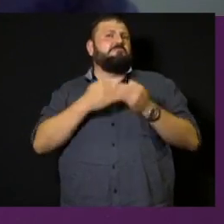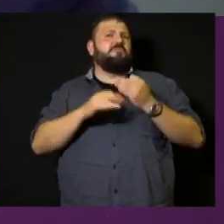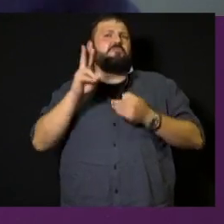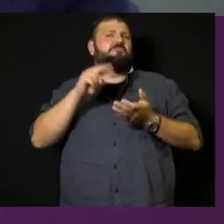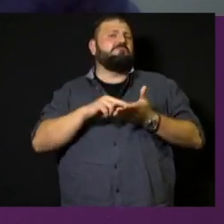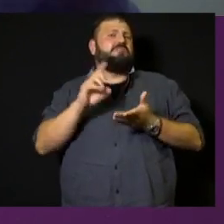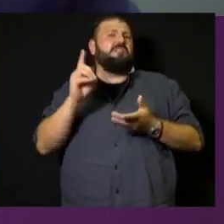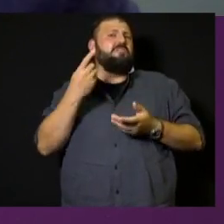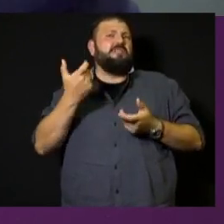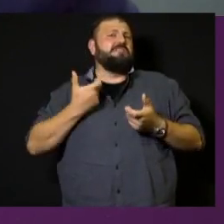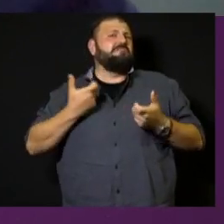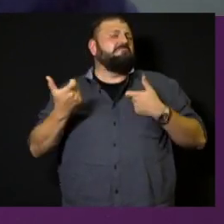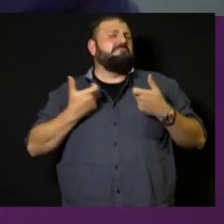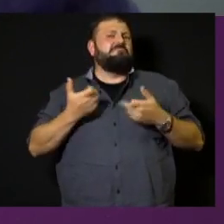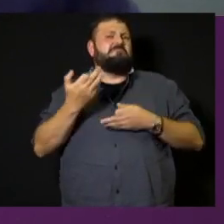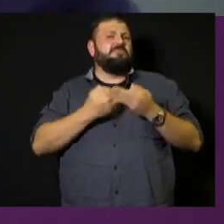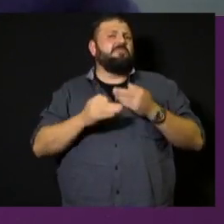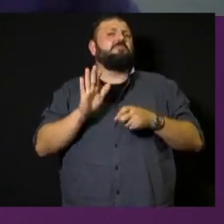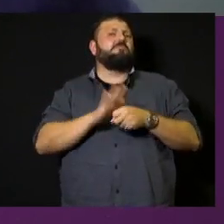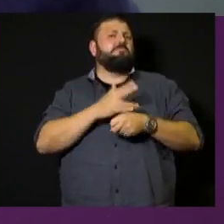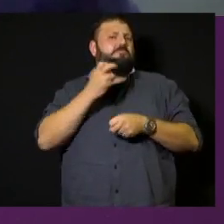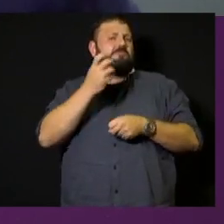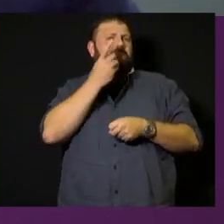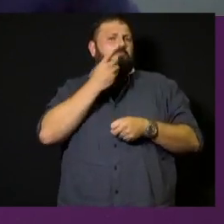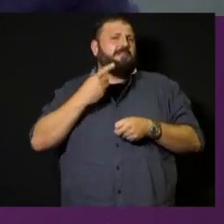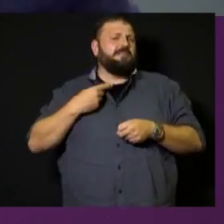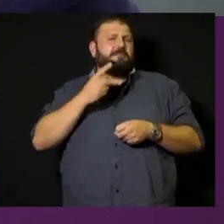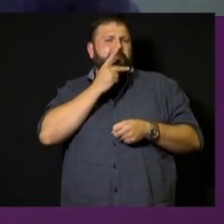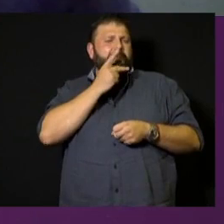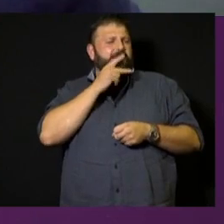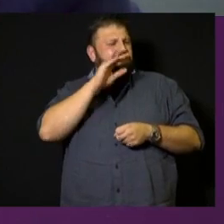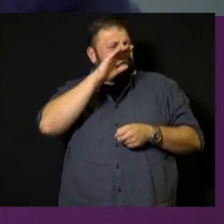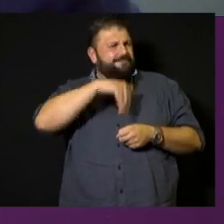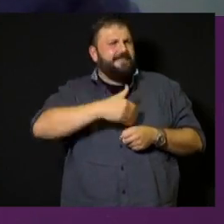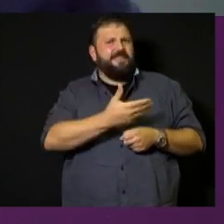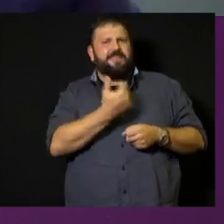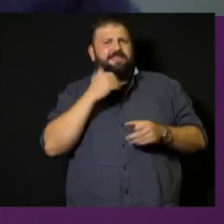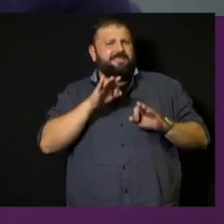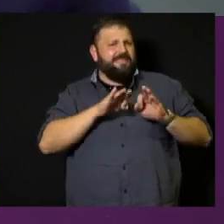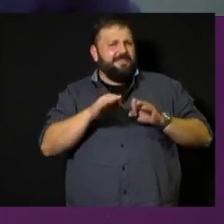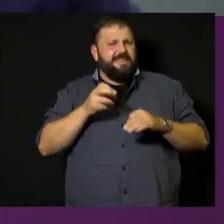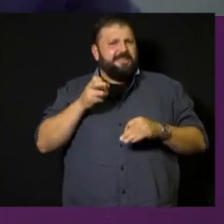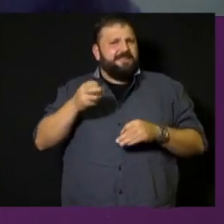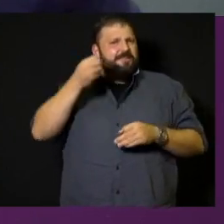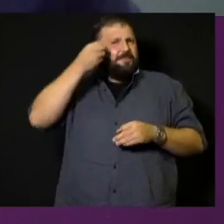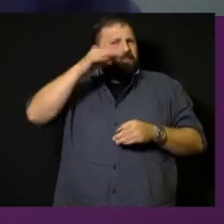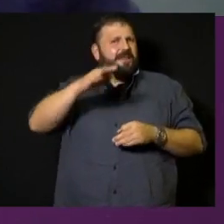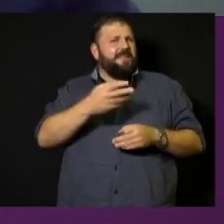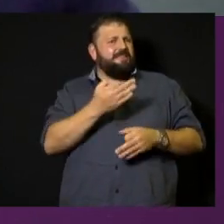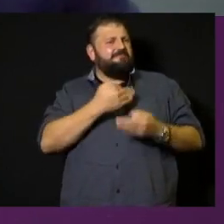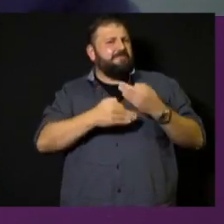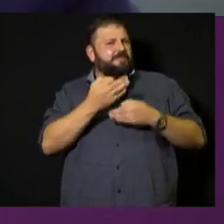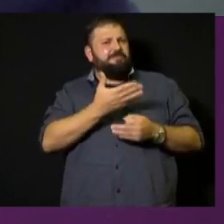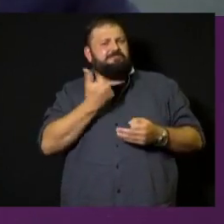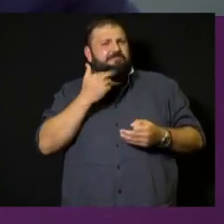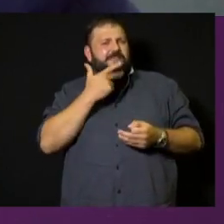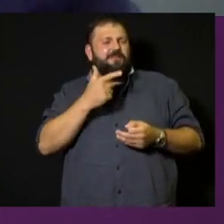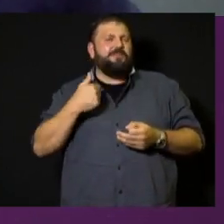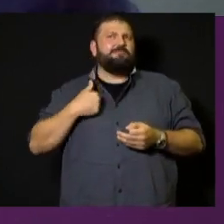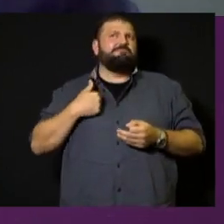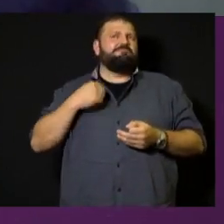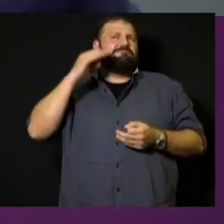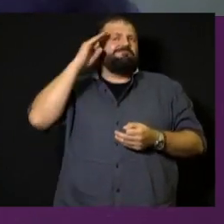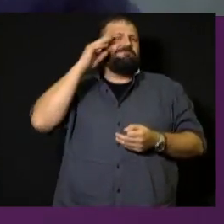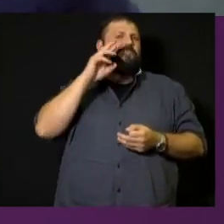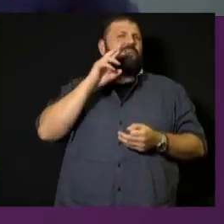$2,000, but I wanted more. So my father invited me for this wonderful opportunity. So